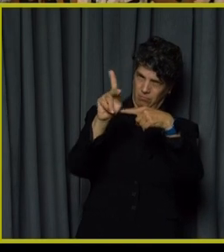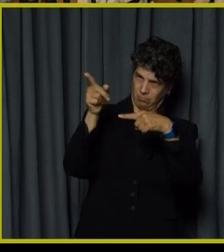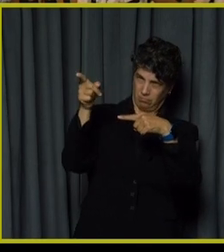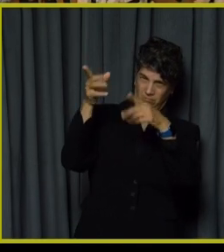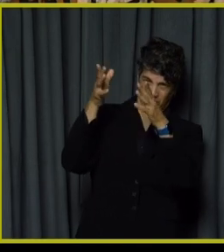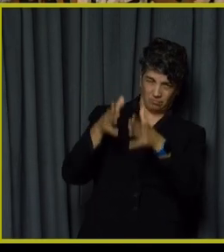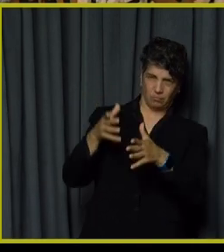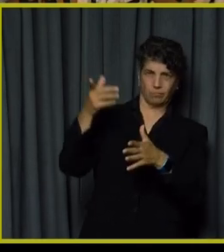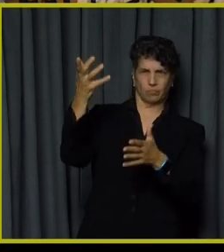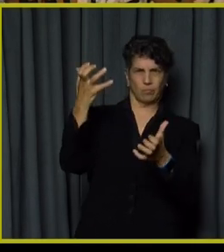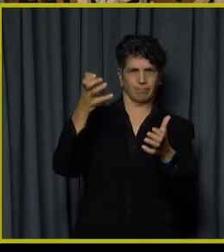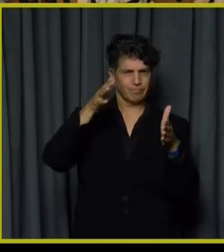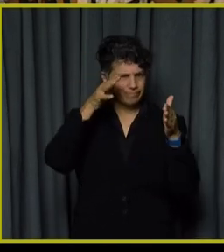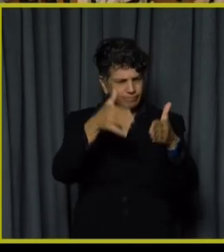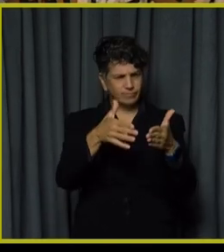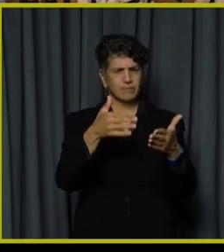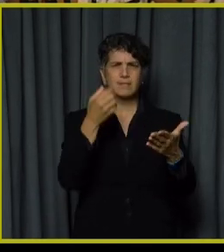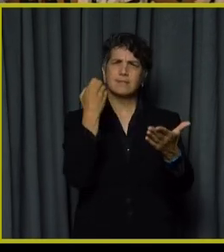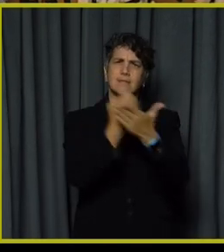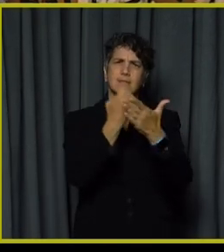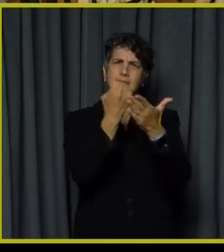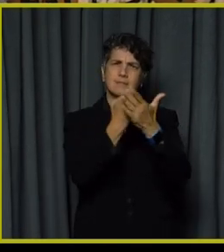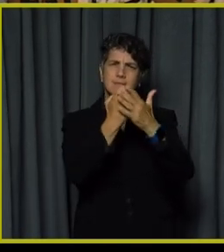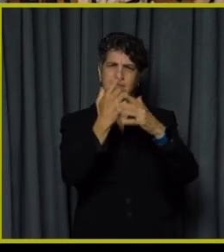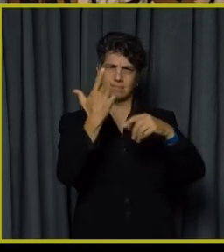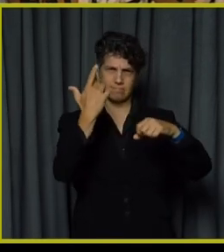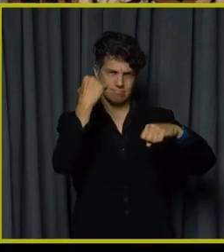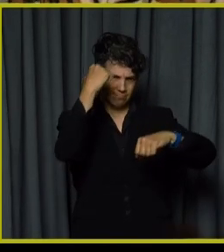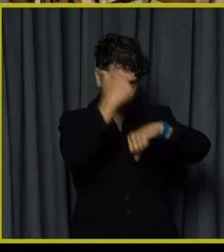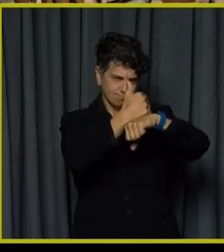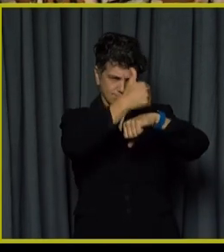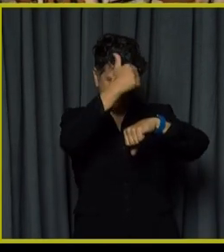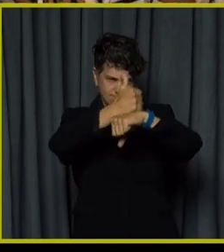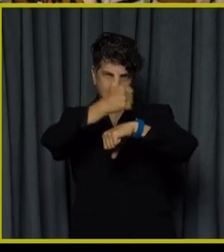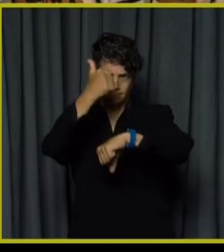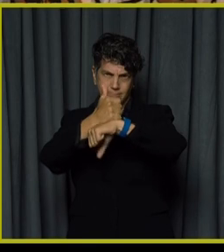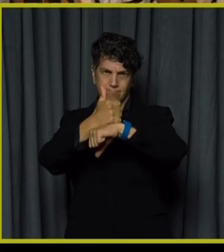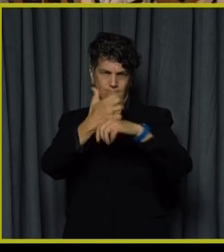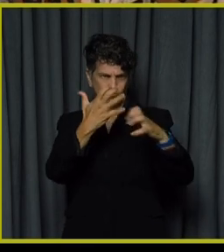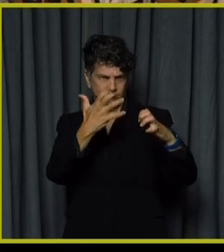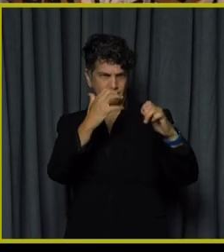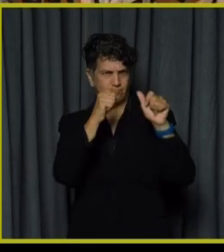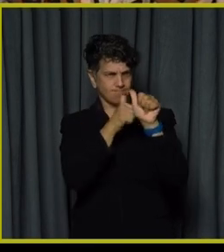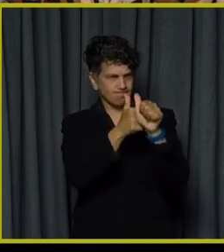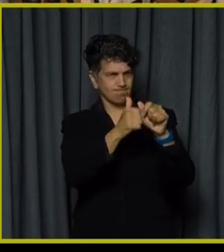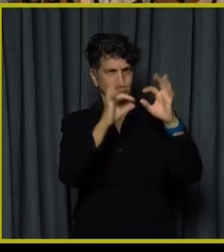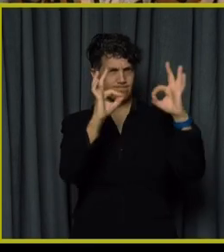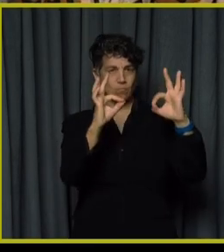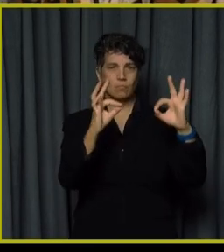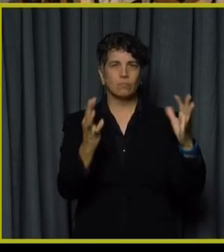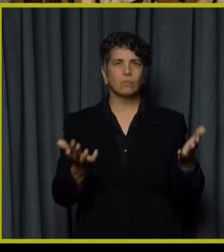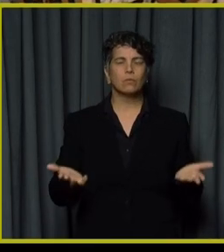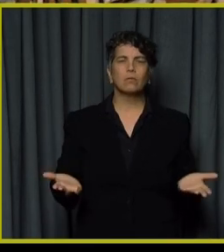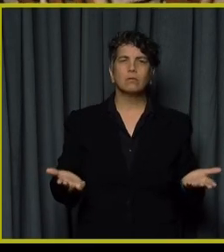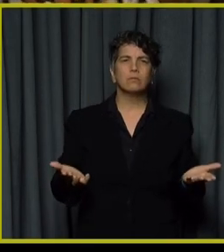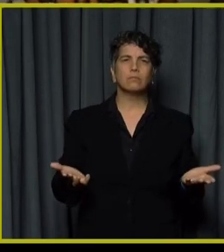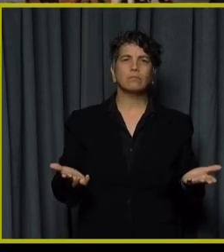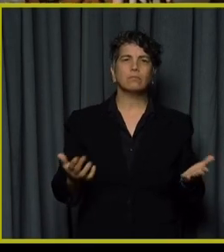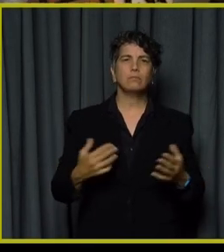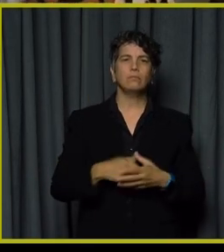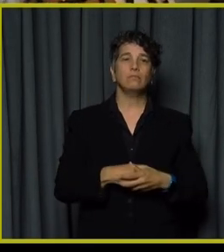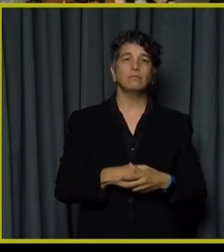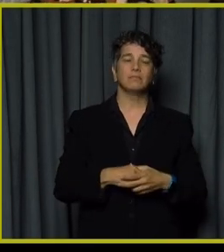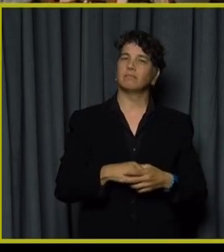predatory capitalist structure that exploited people. Yeah. And we have accepted that, and we cannot. Dr.